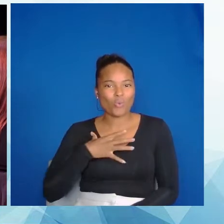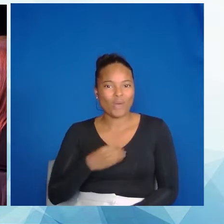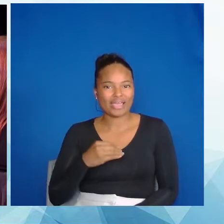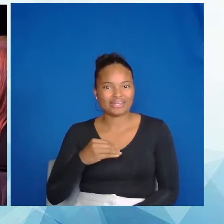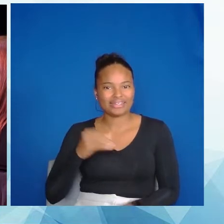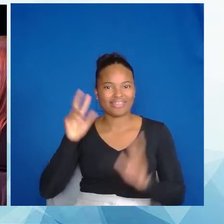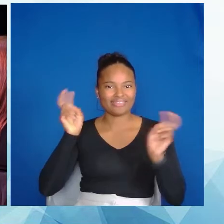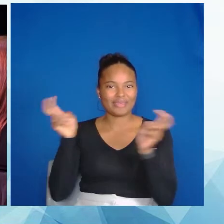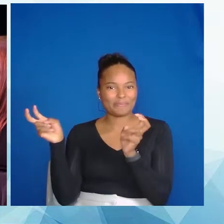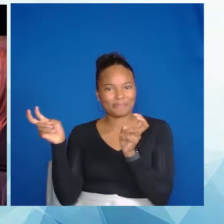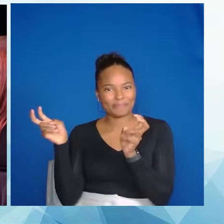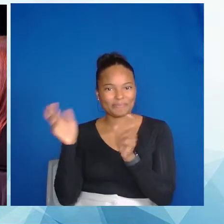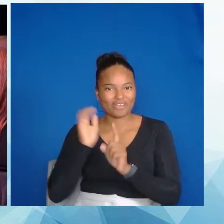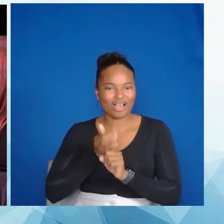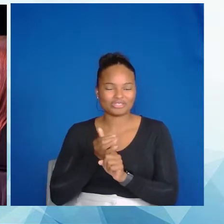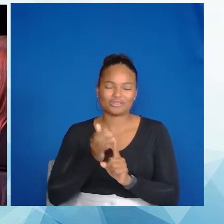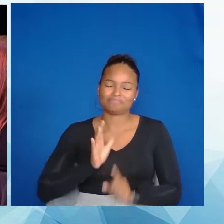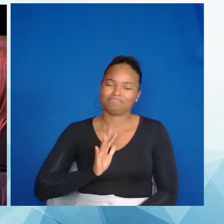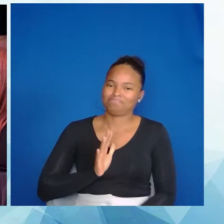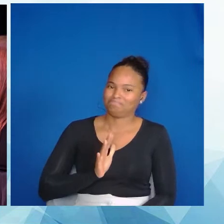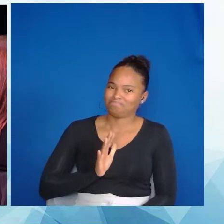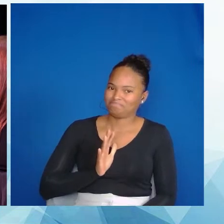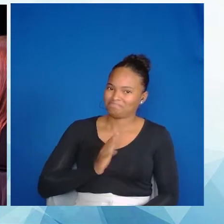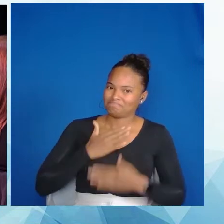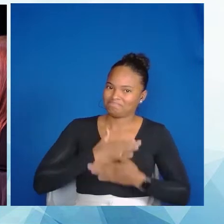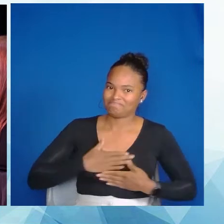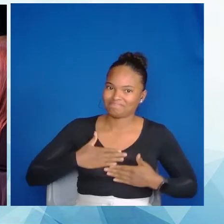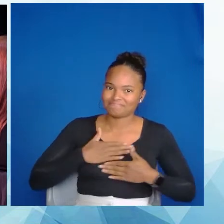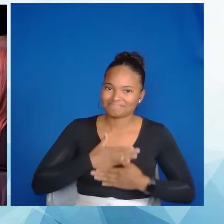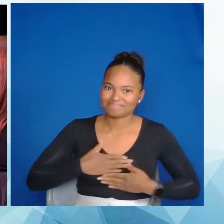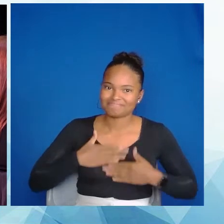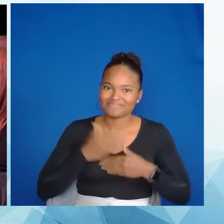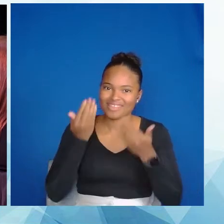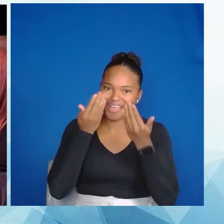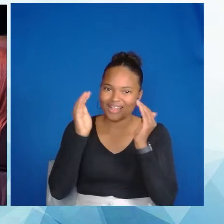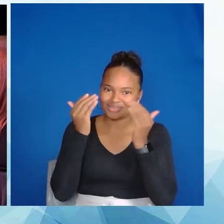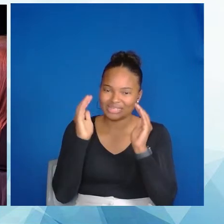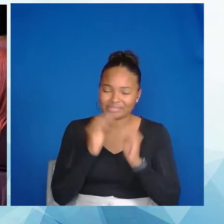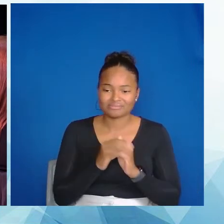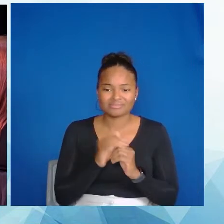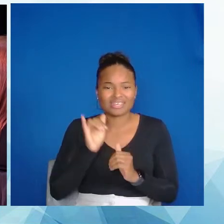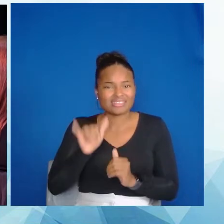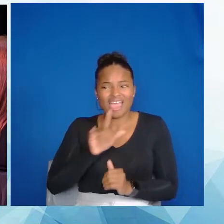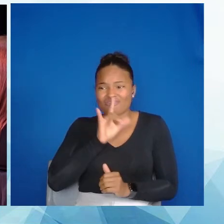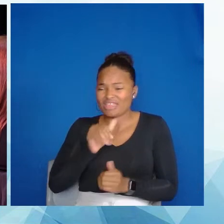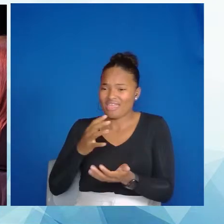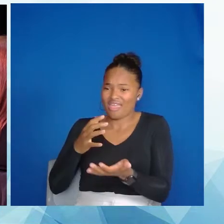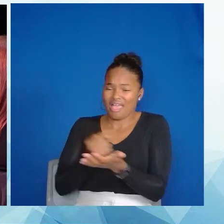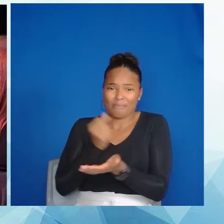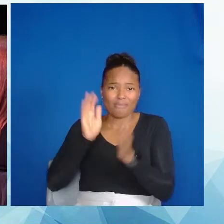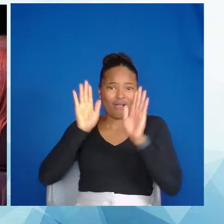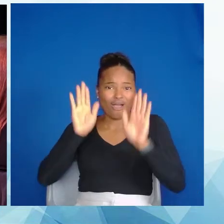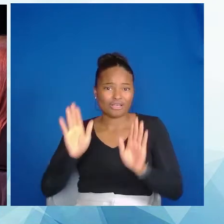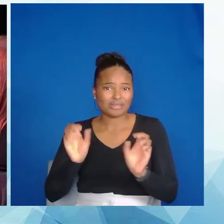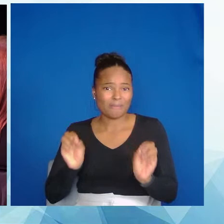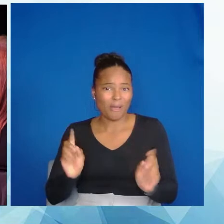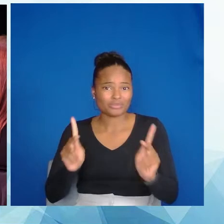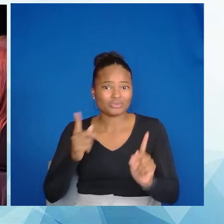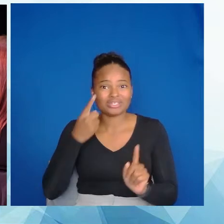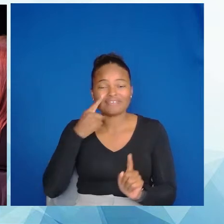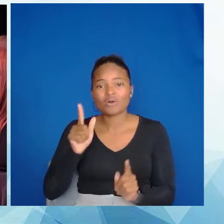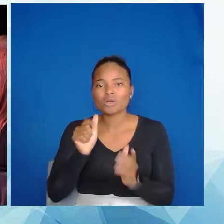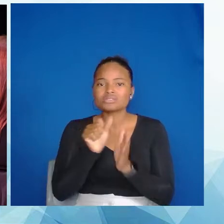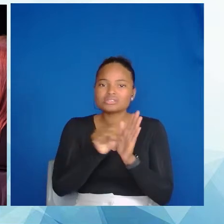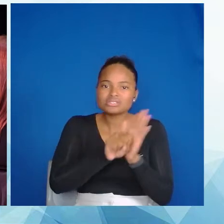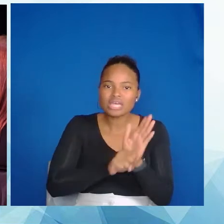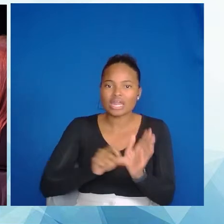was very cool. We had a lot of fun on Halloween. It was a great opportunity for the state legislators